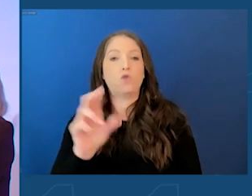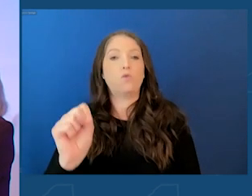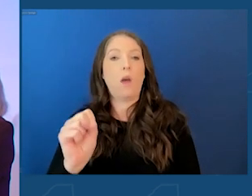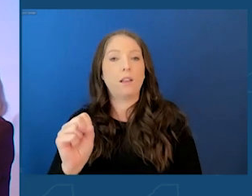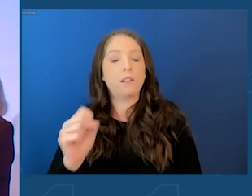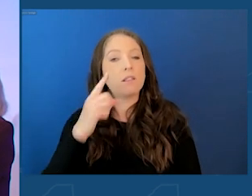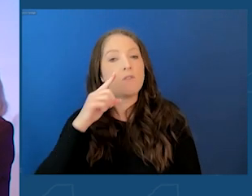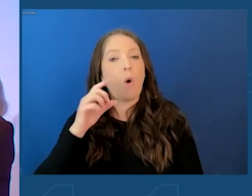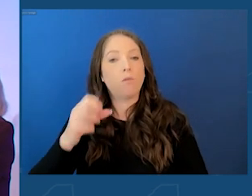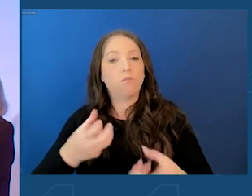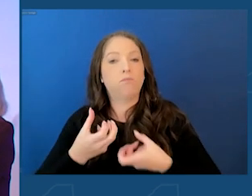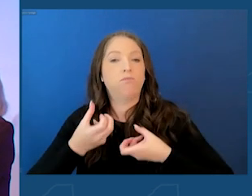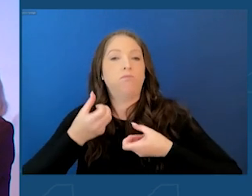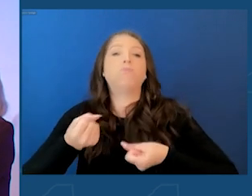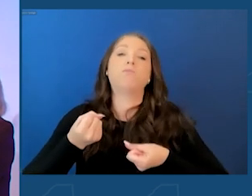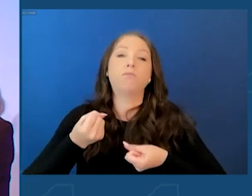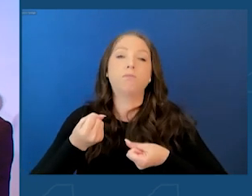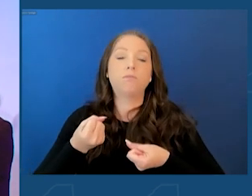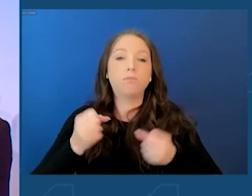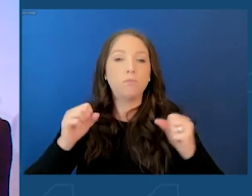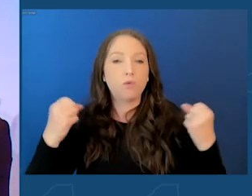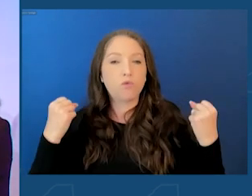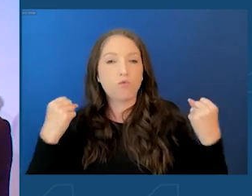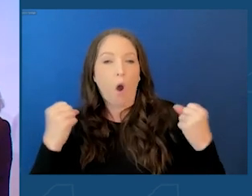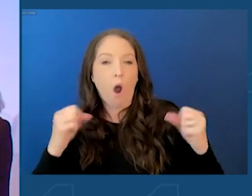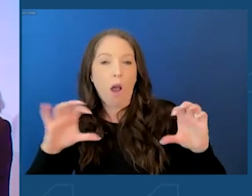and urgent climate action.